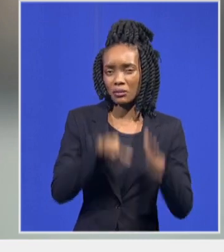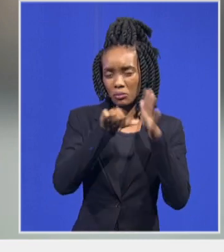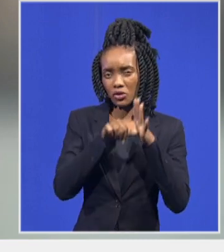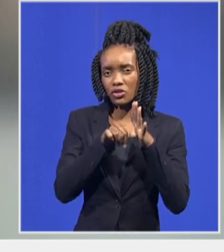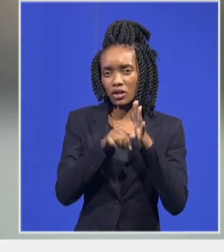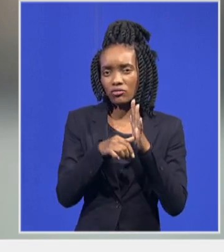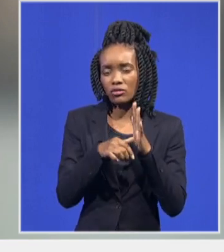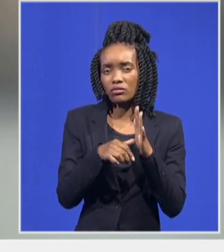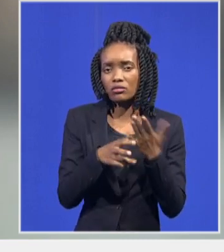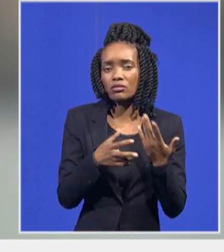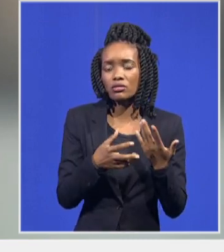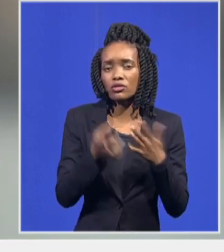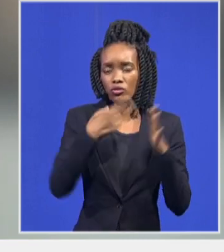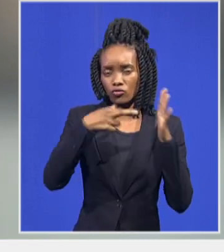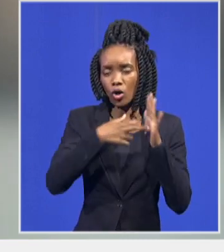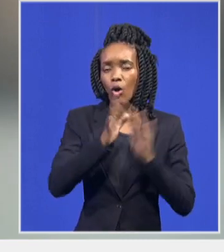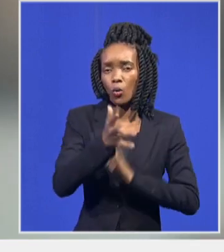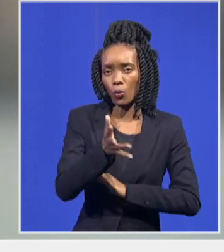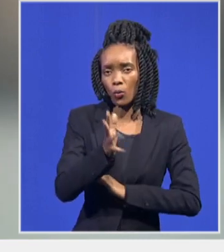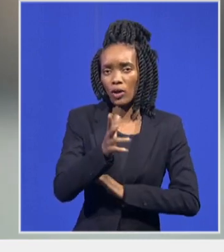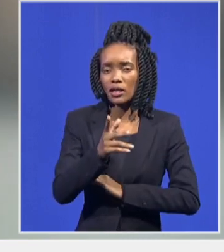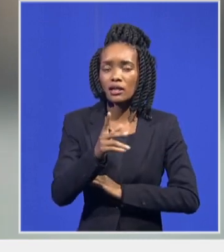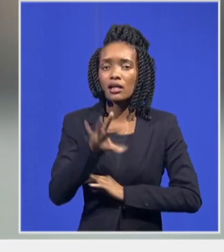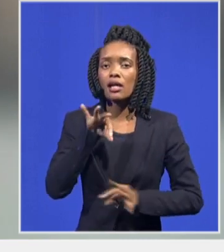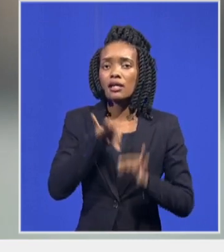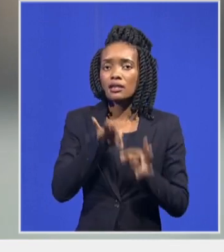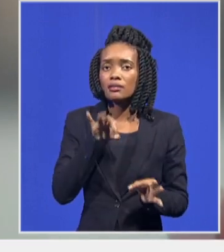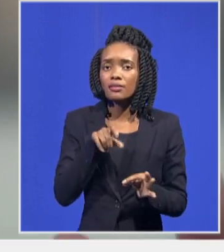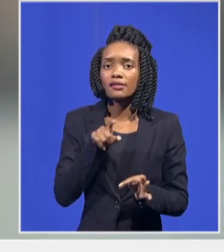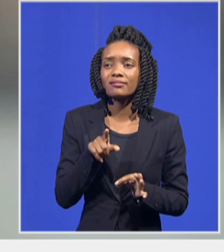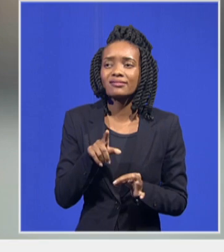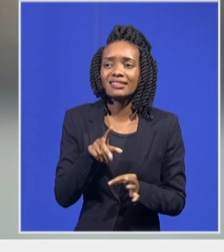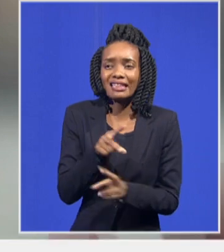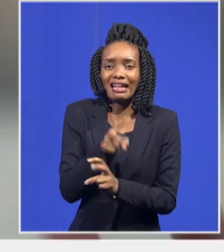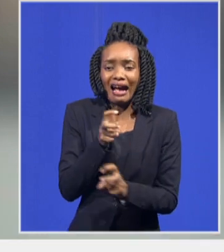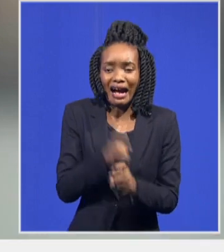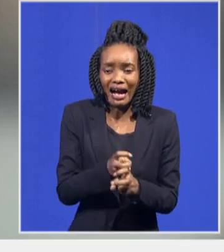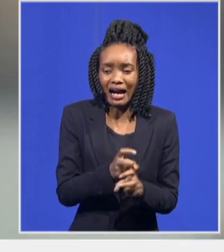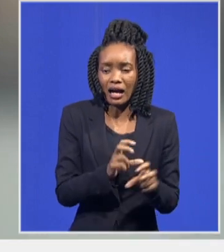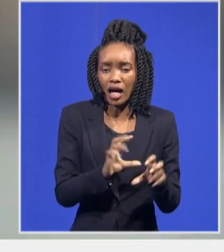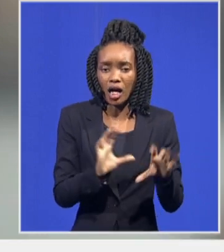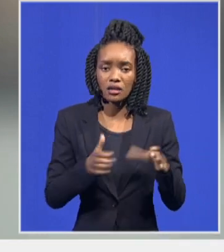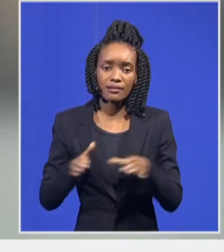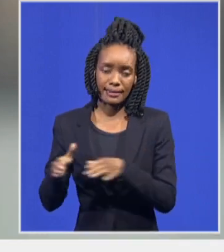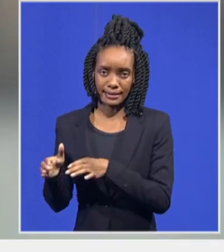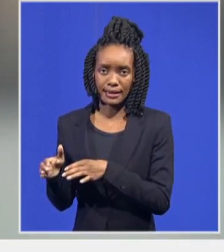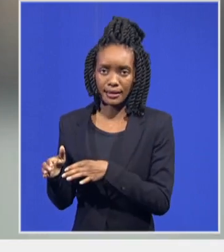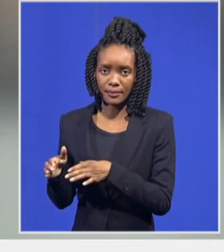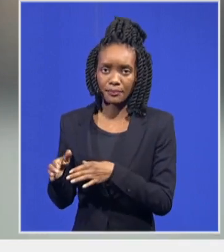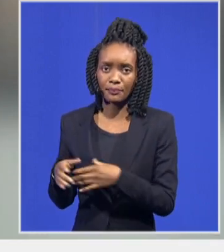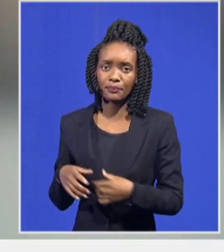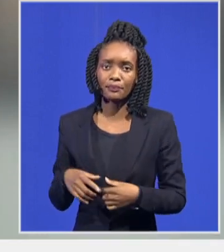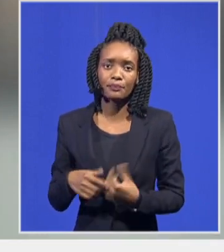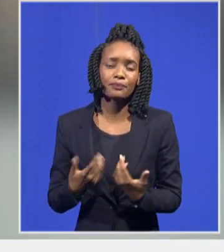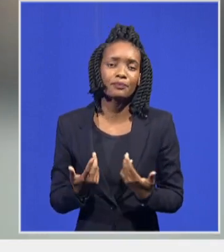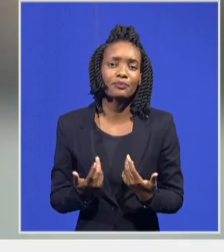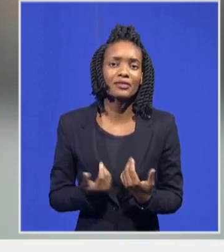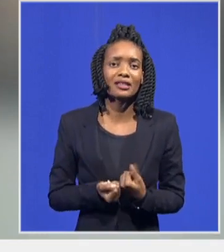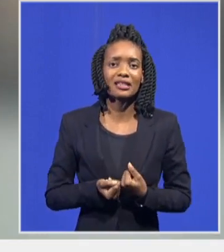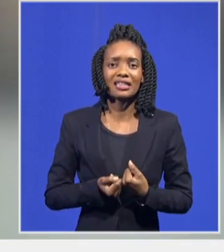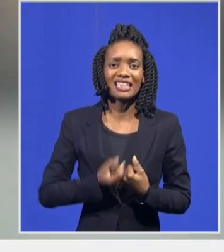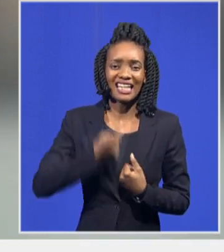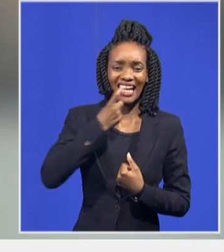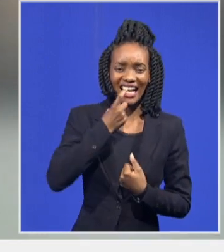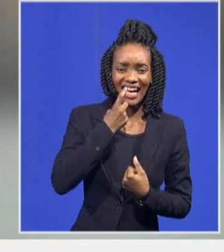in decarbonizing those hard-to-abate sectors. Iron and steel